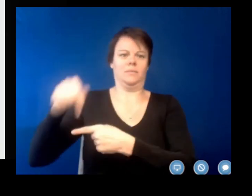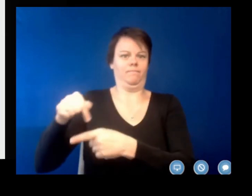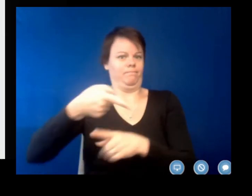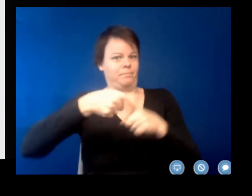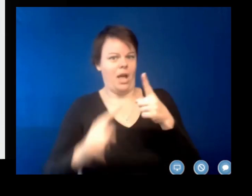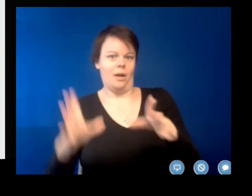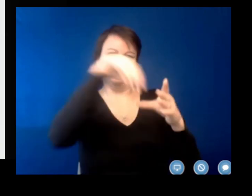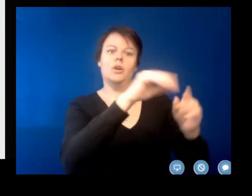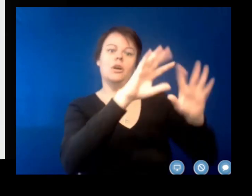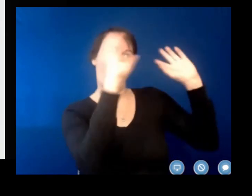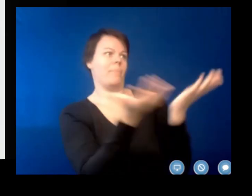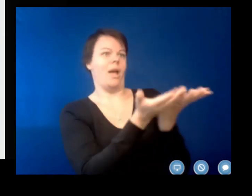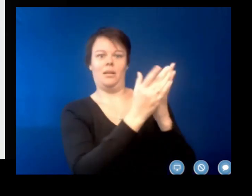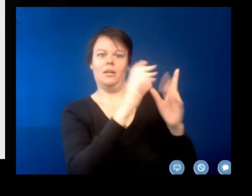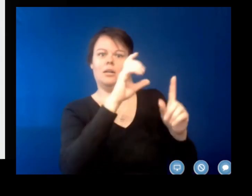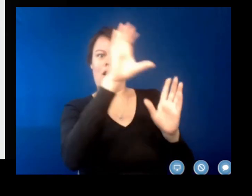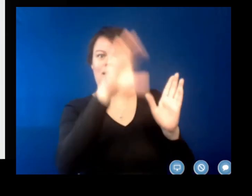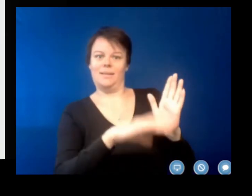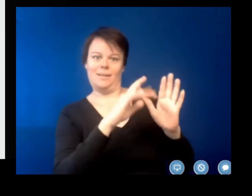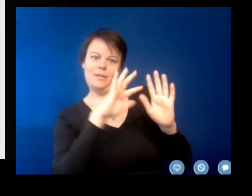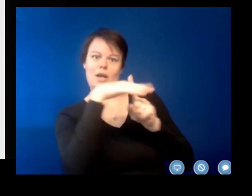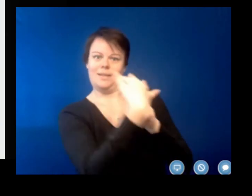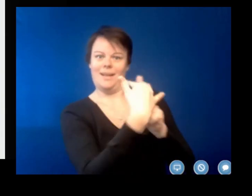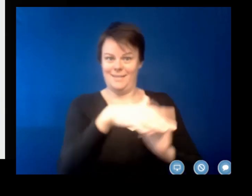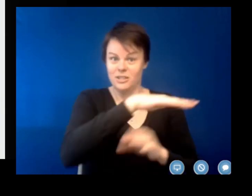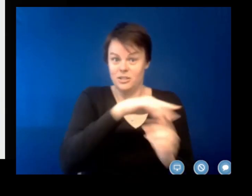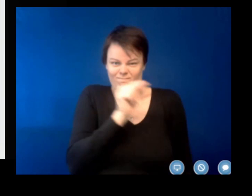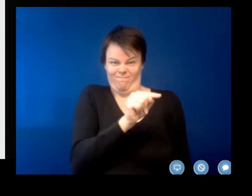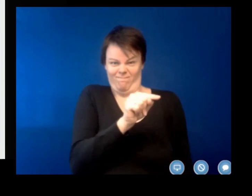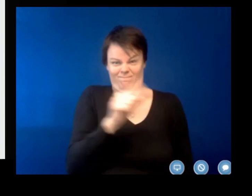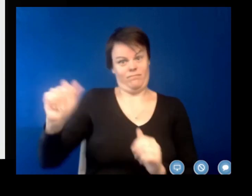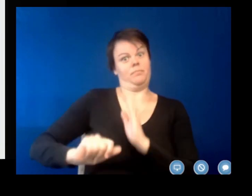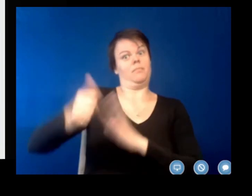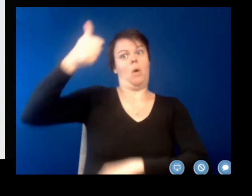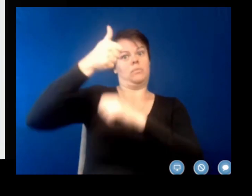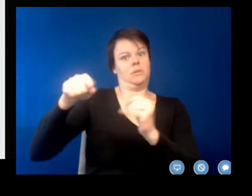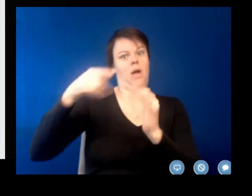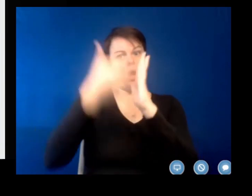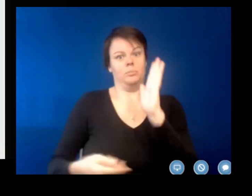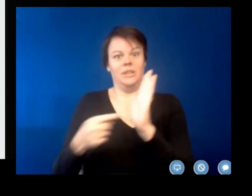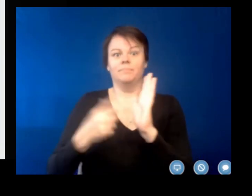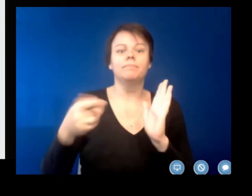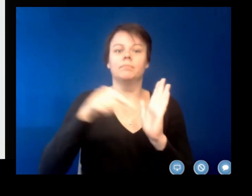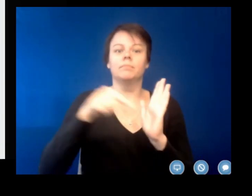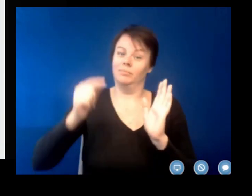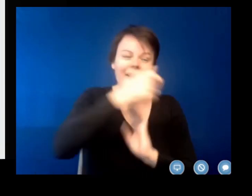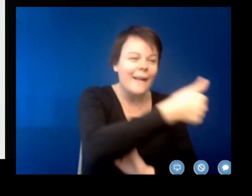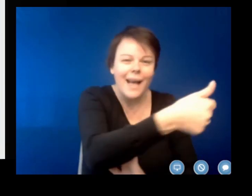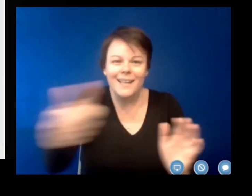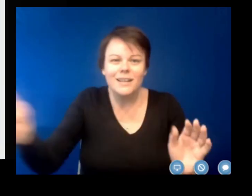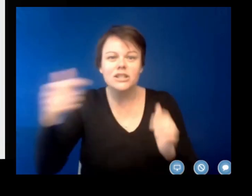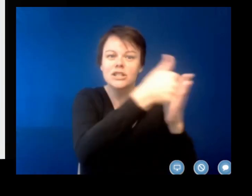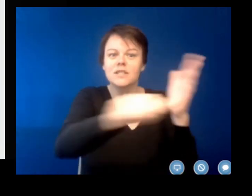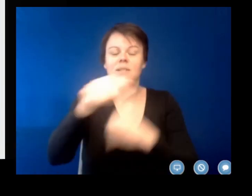that the communication about is all the time related to global contexts. So in